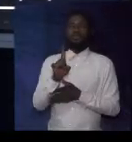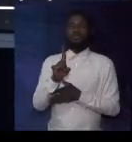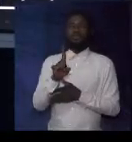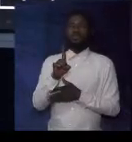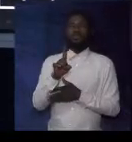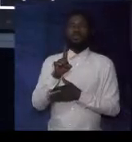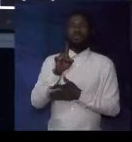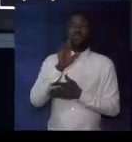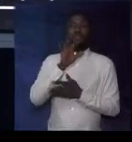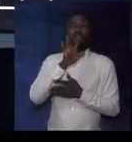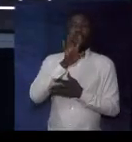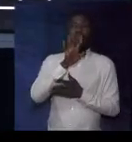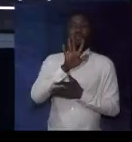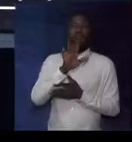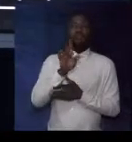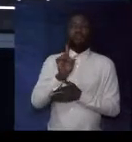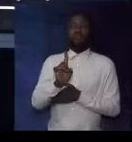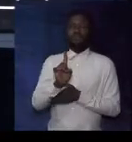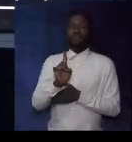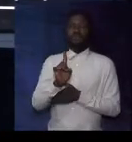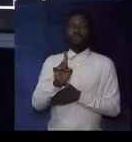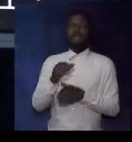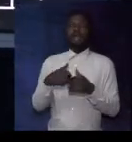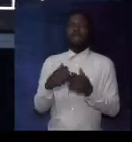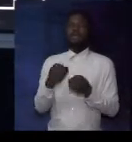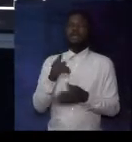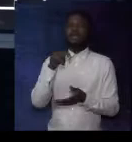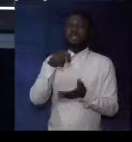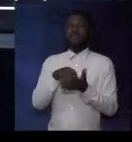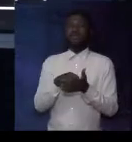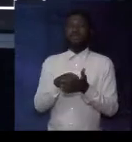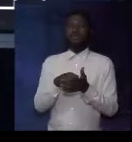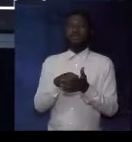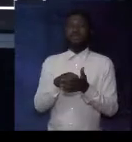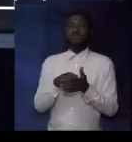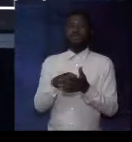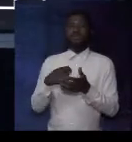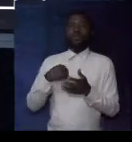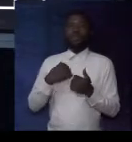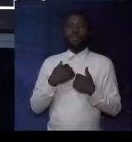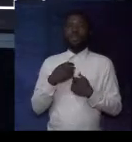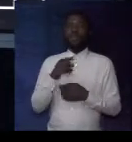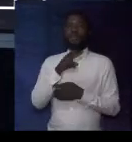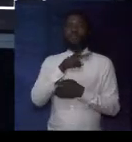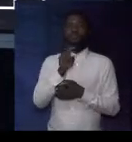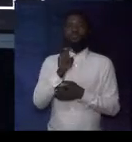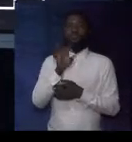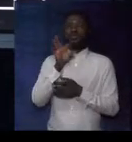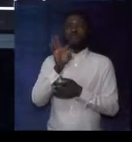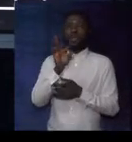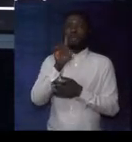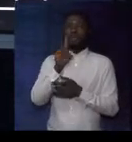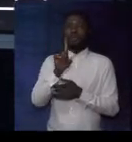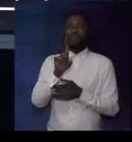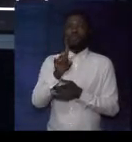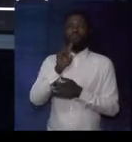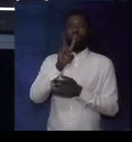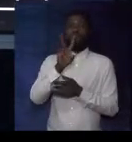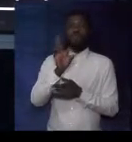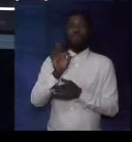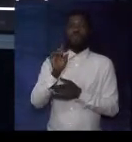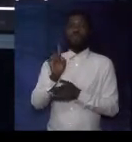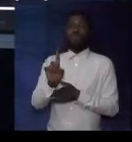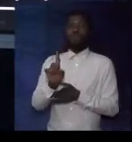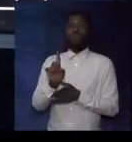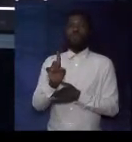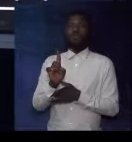51 million. So we must put 51 here. Now, how many thousand do we have? This is 1,000 here. We have 291,000. So we